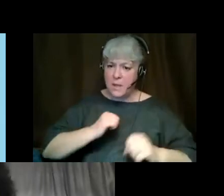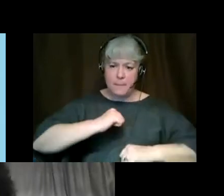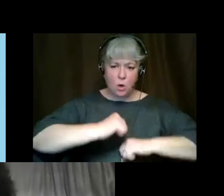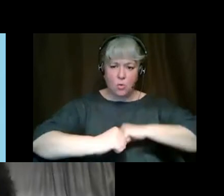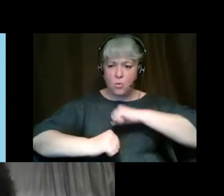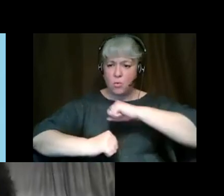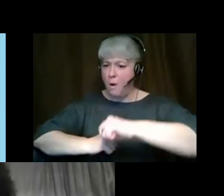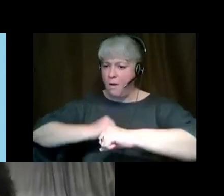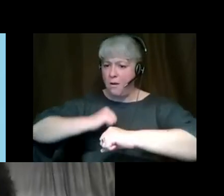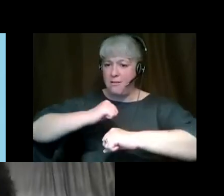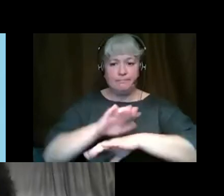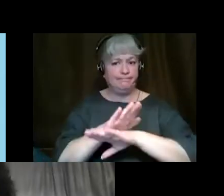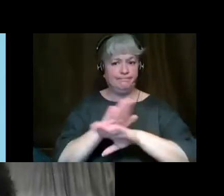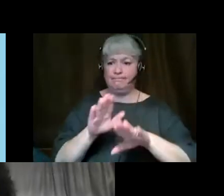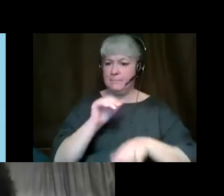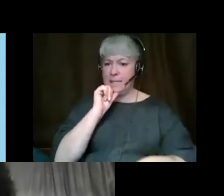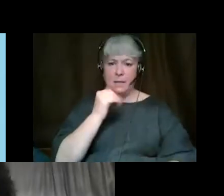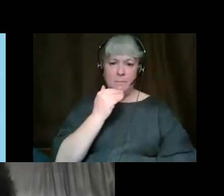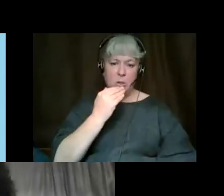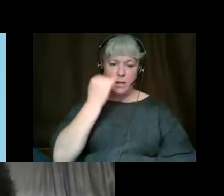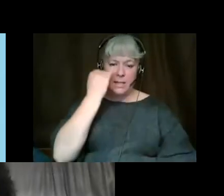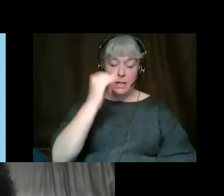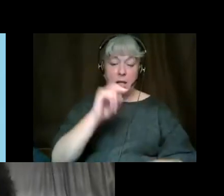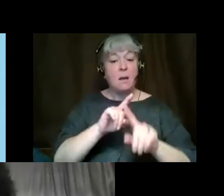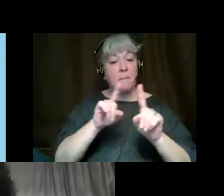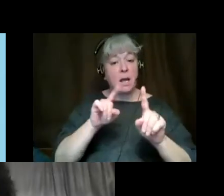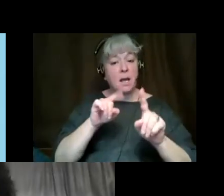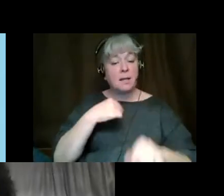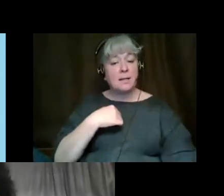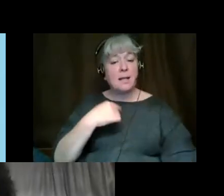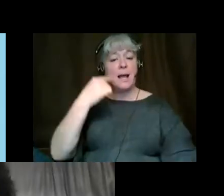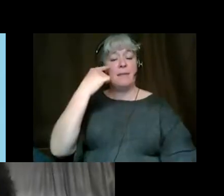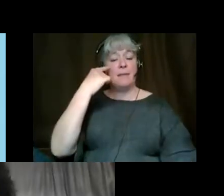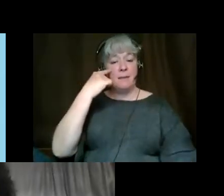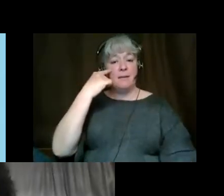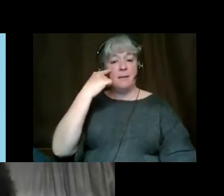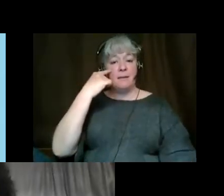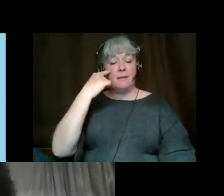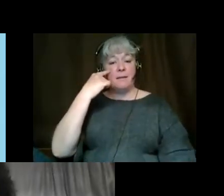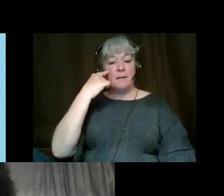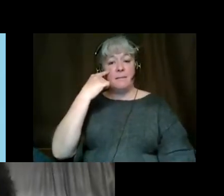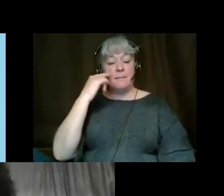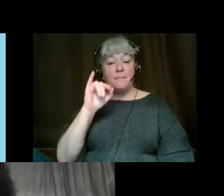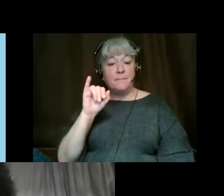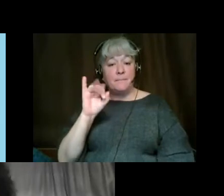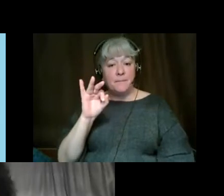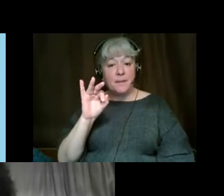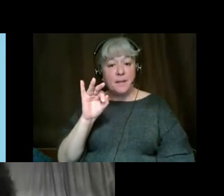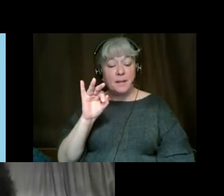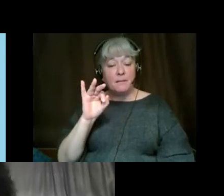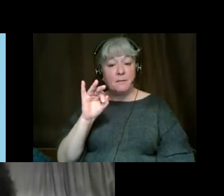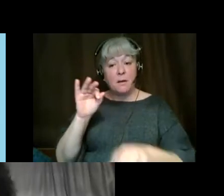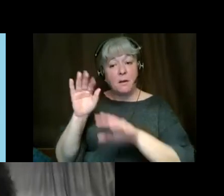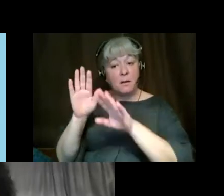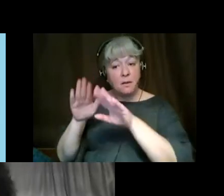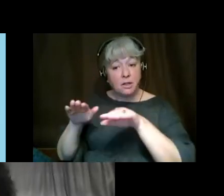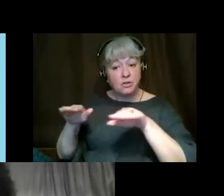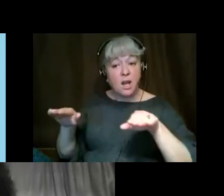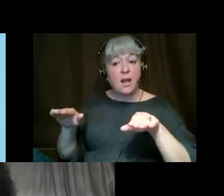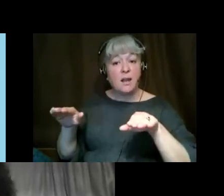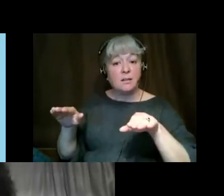be a good idea. But I think if the child